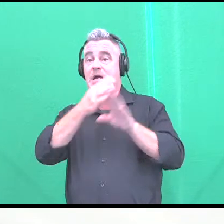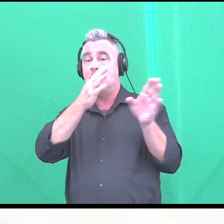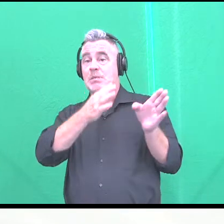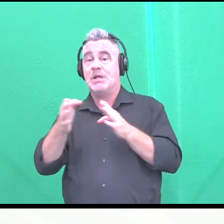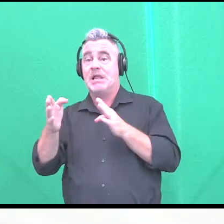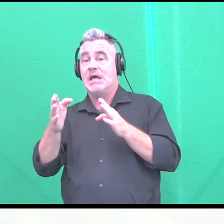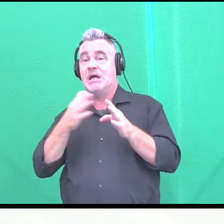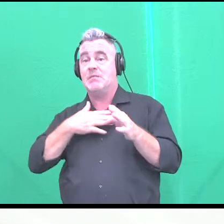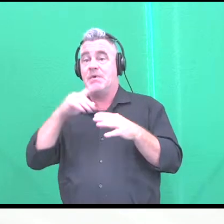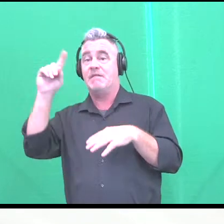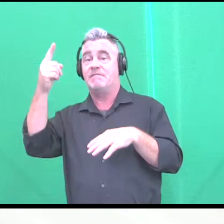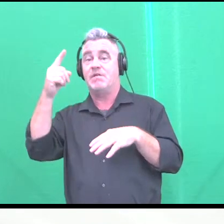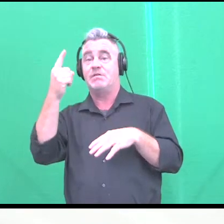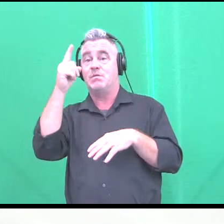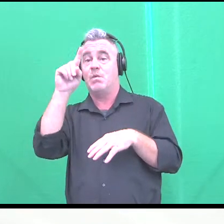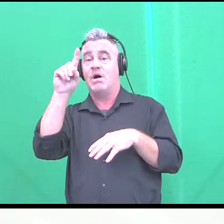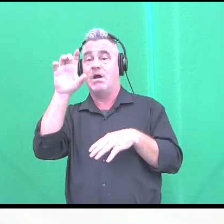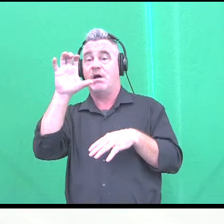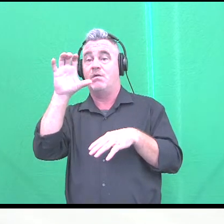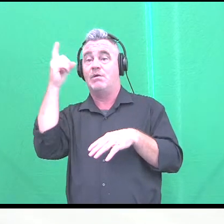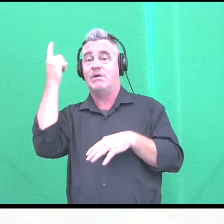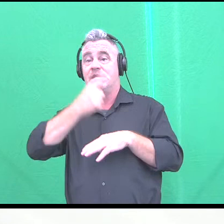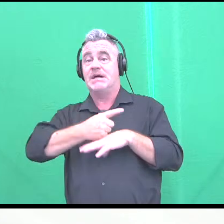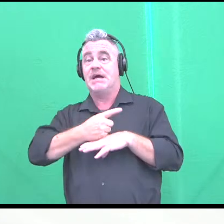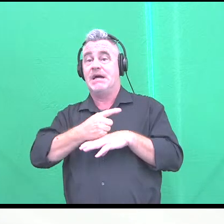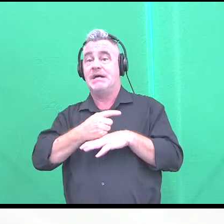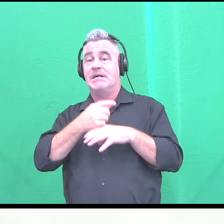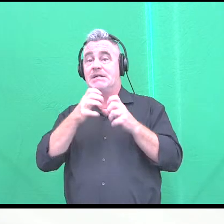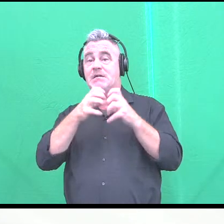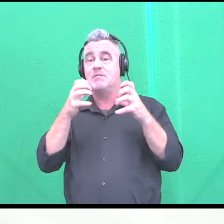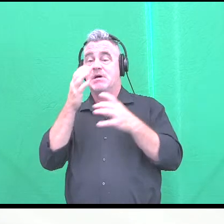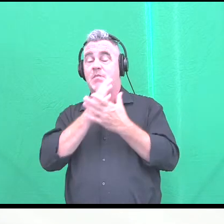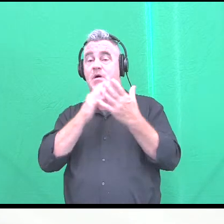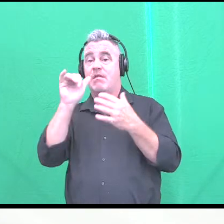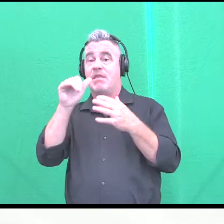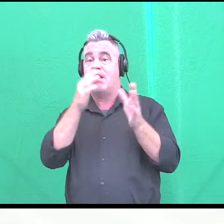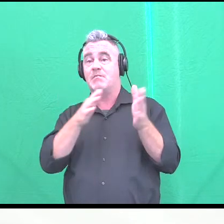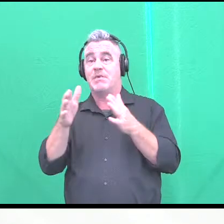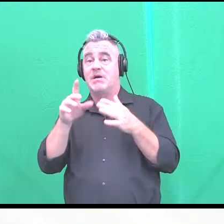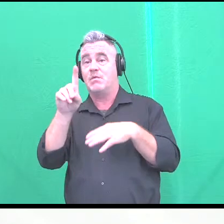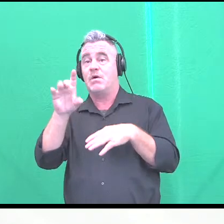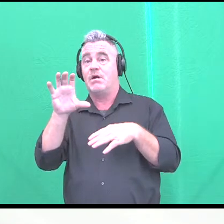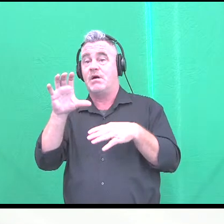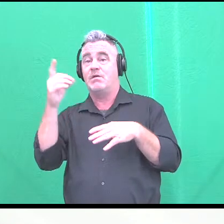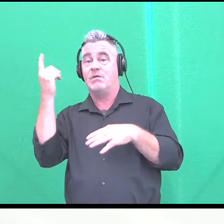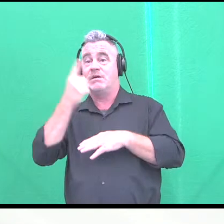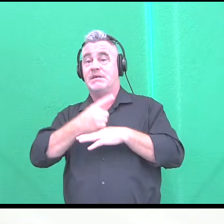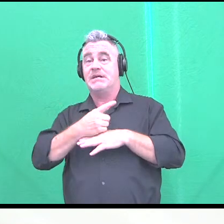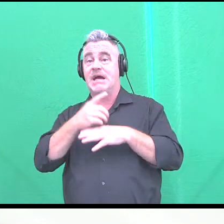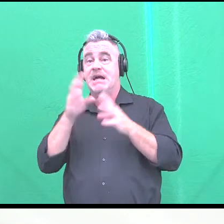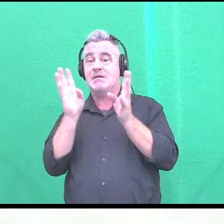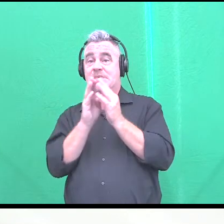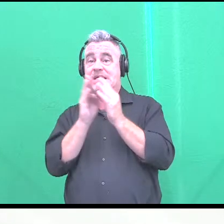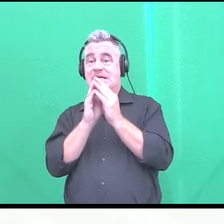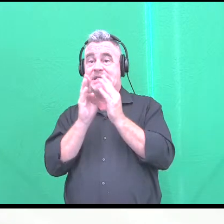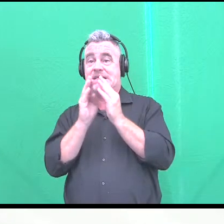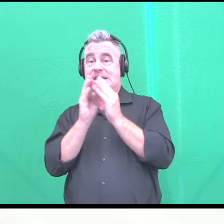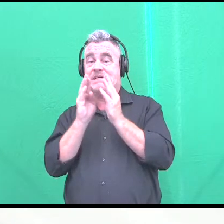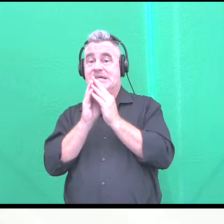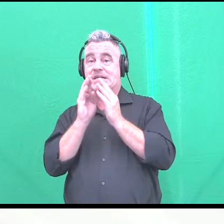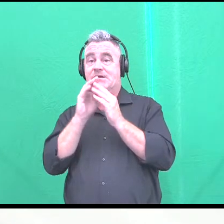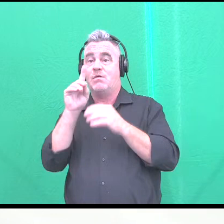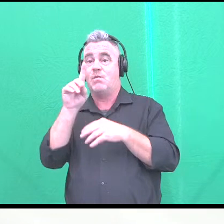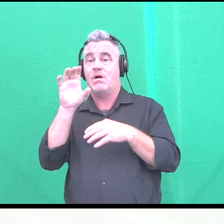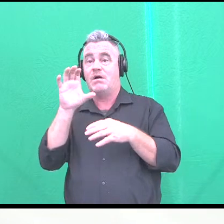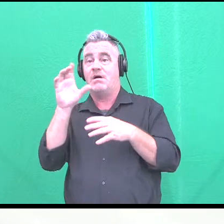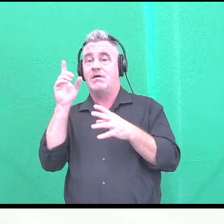as superintendent, and a big part of that plan has been to have 100-day meetings, at least 100 meetings